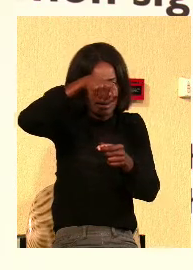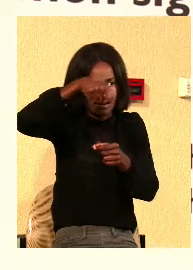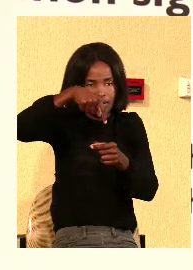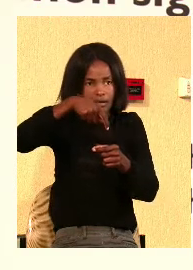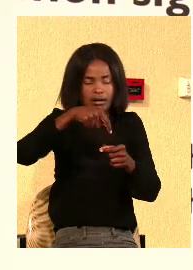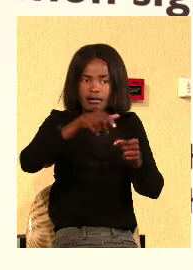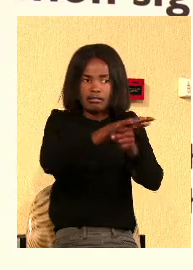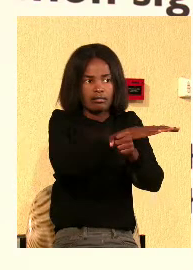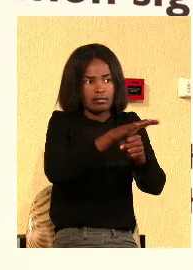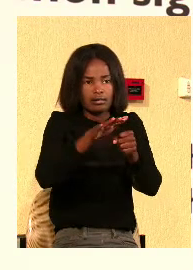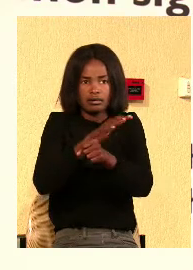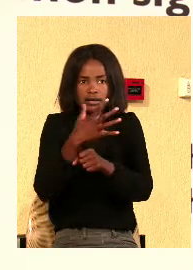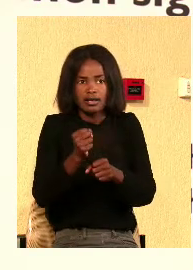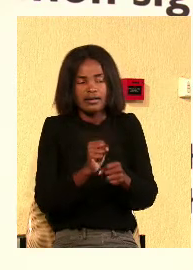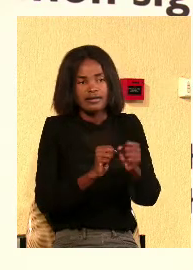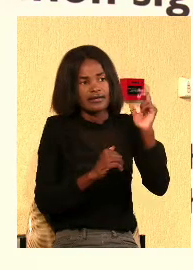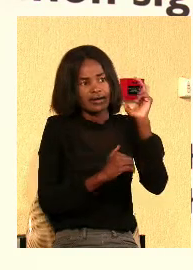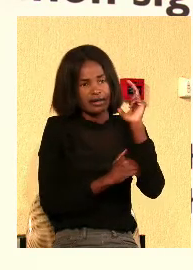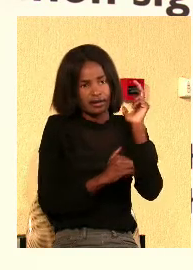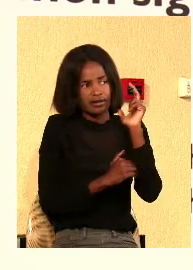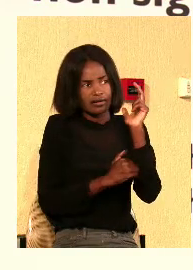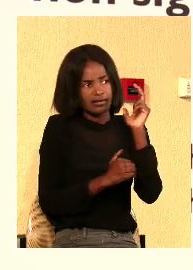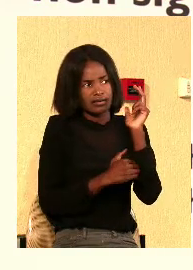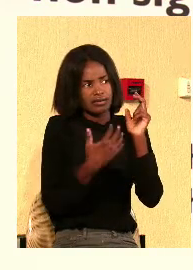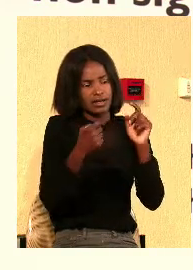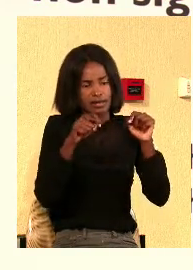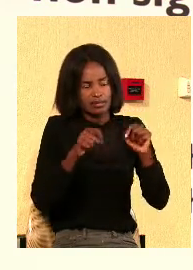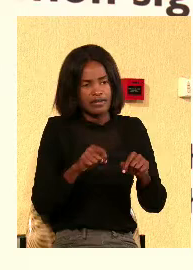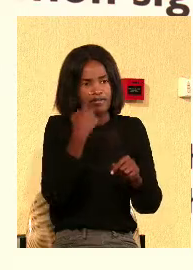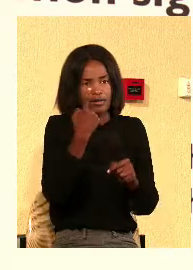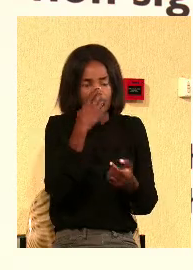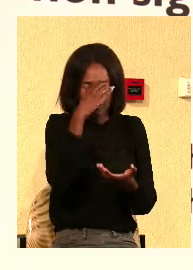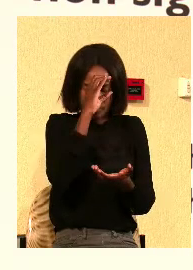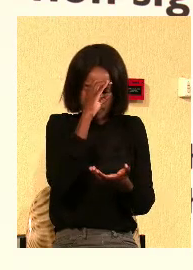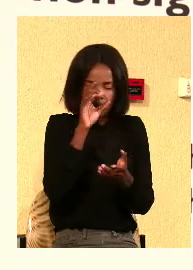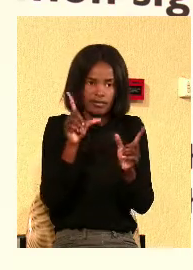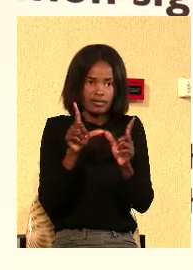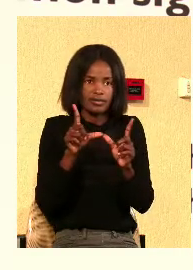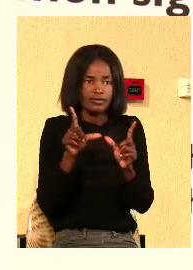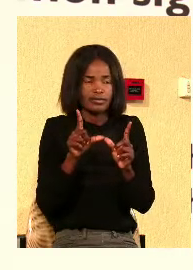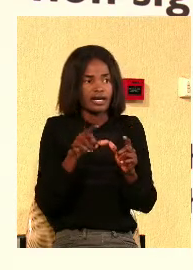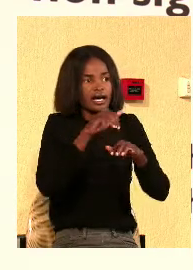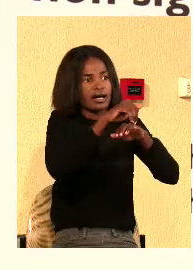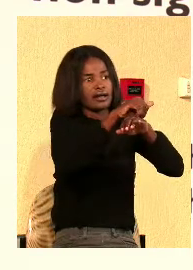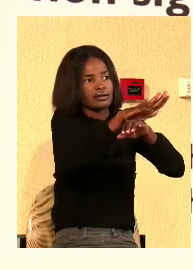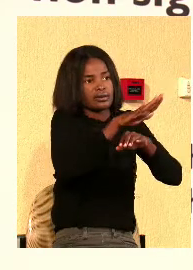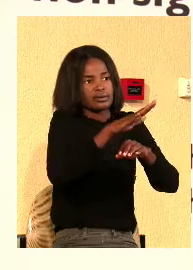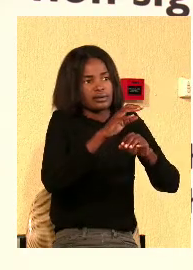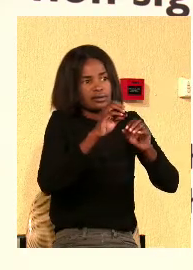and receive a test. For now, we are testing centrally and ship the specimens to